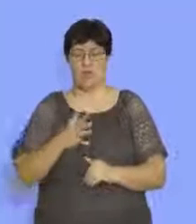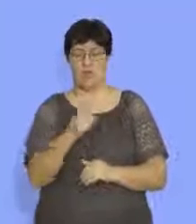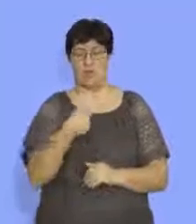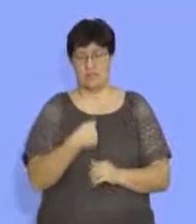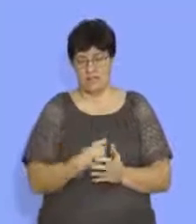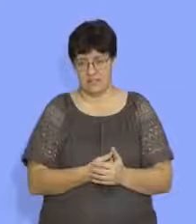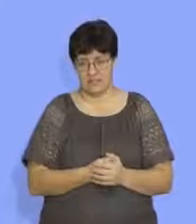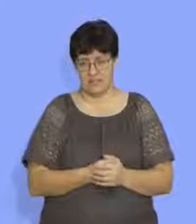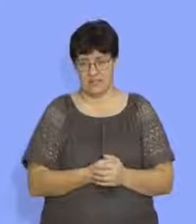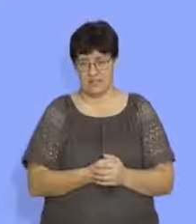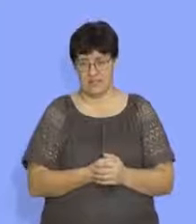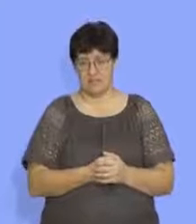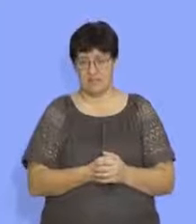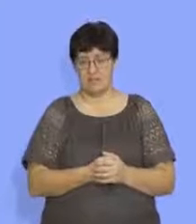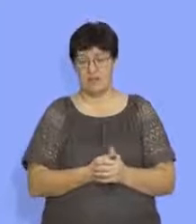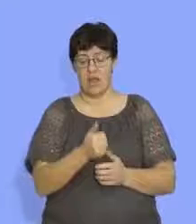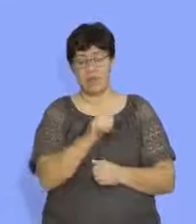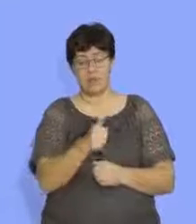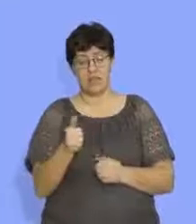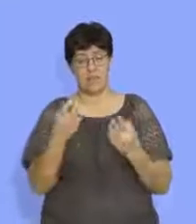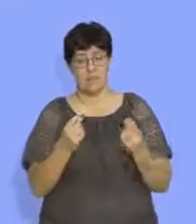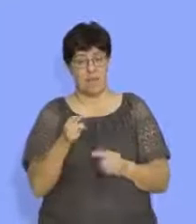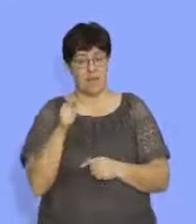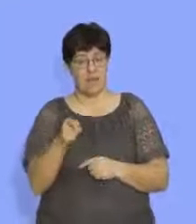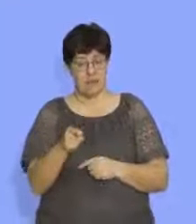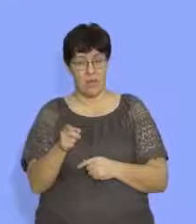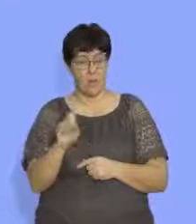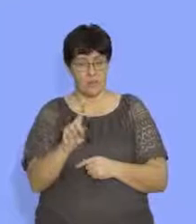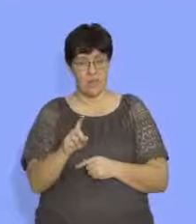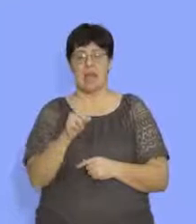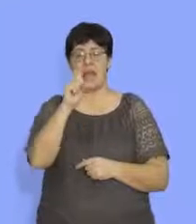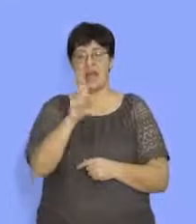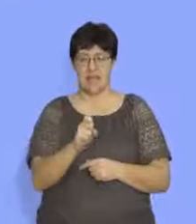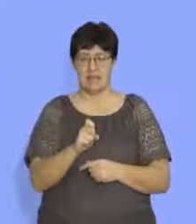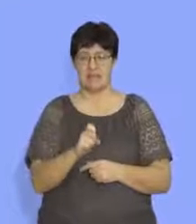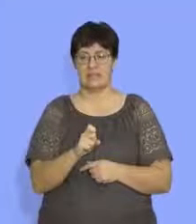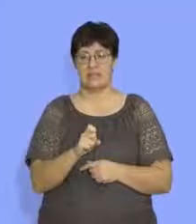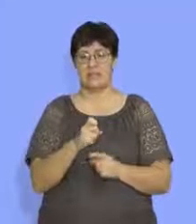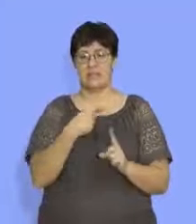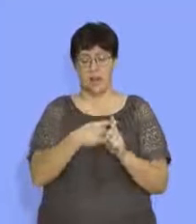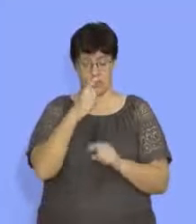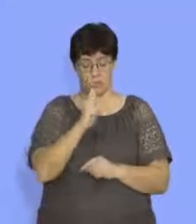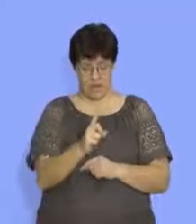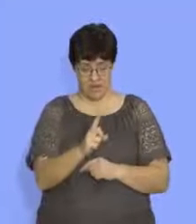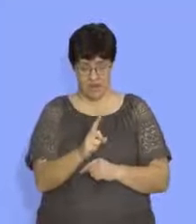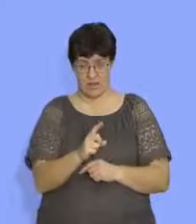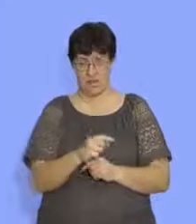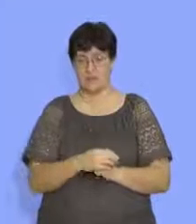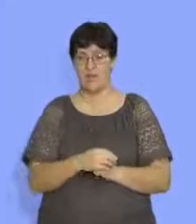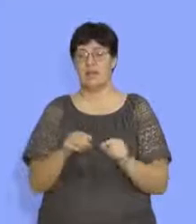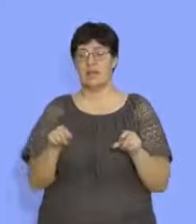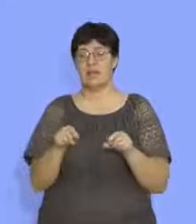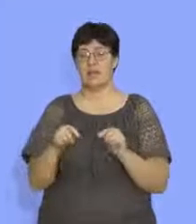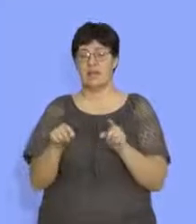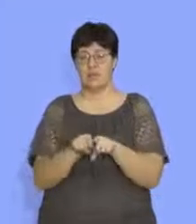want. Now, the consecutive number to this will be x plus 1, remember, which is the same